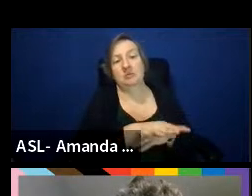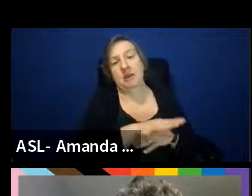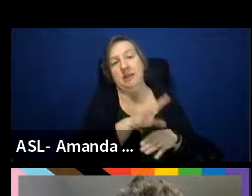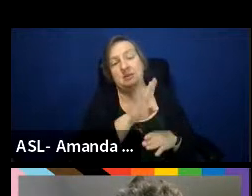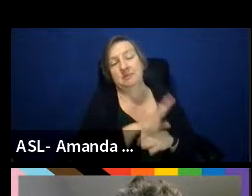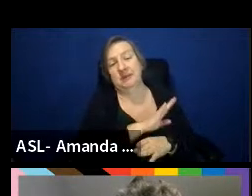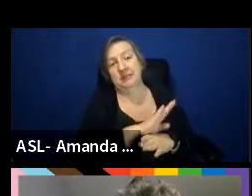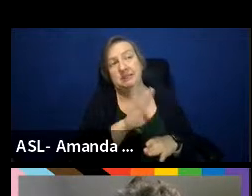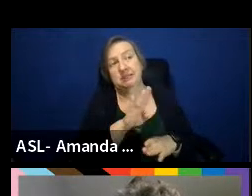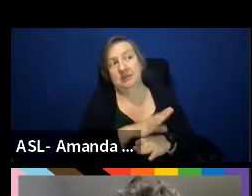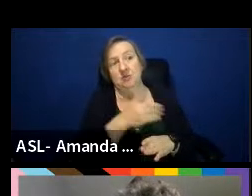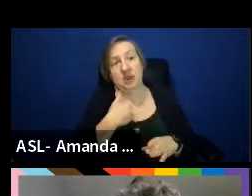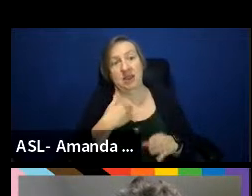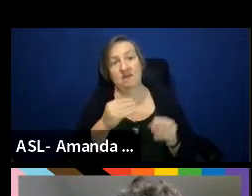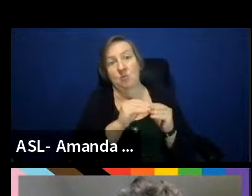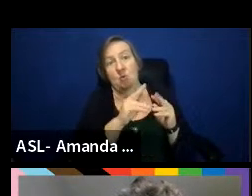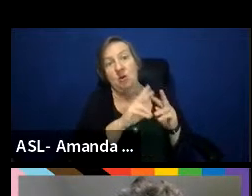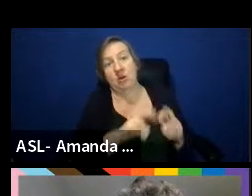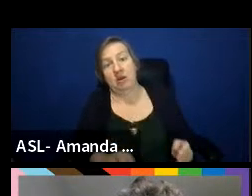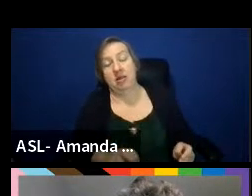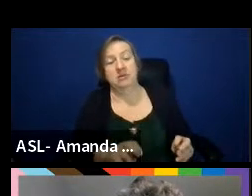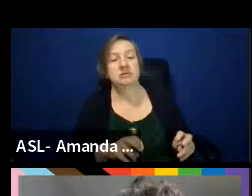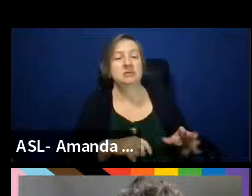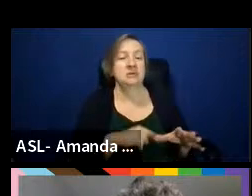do we have additional analysis in terms of